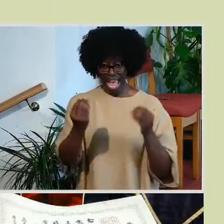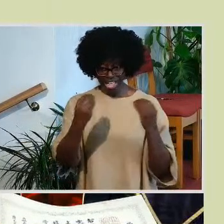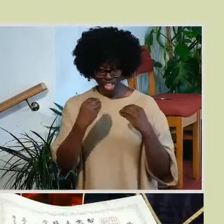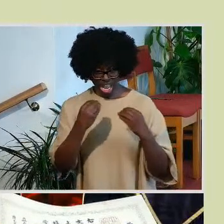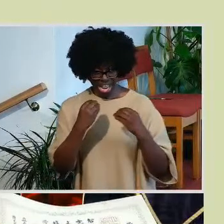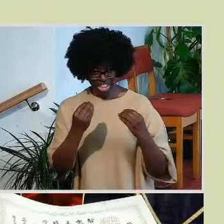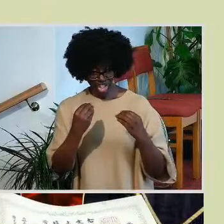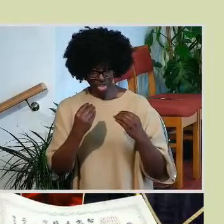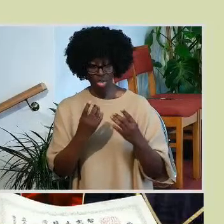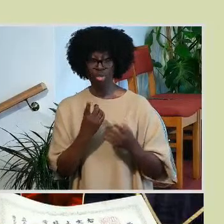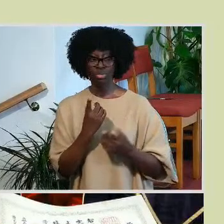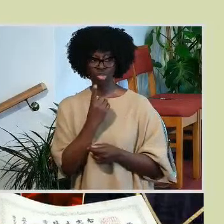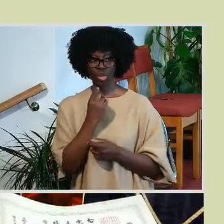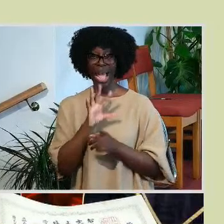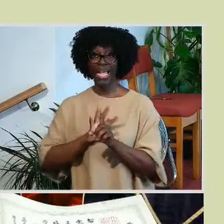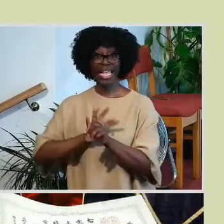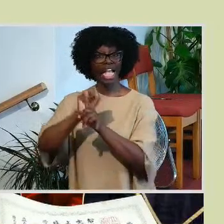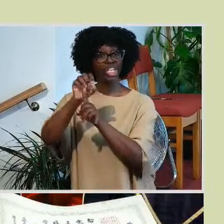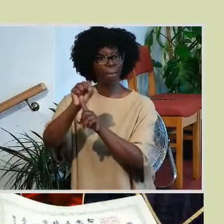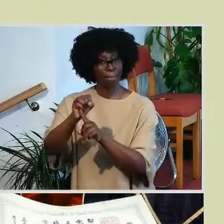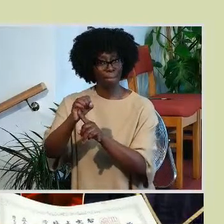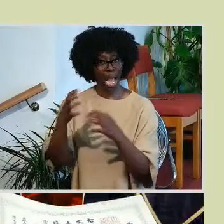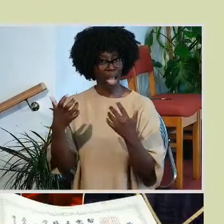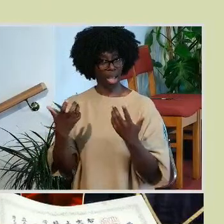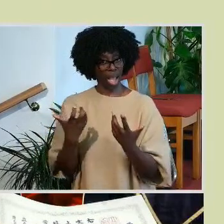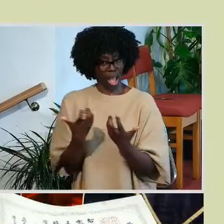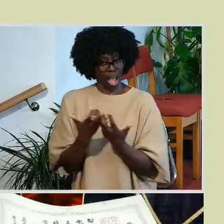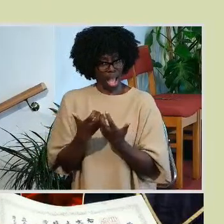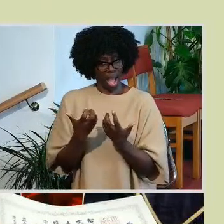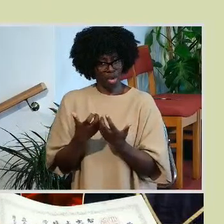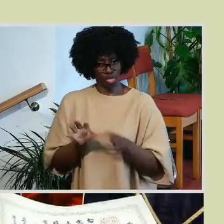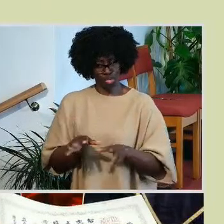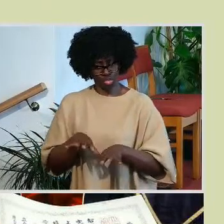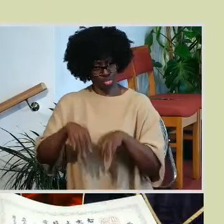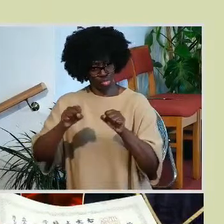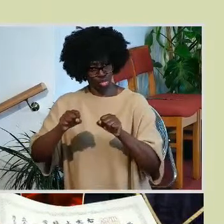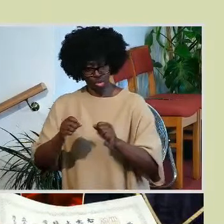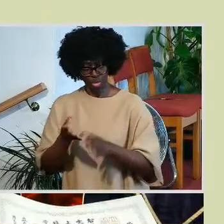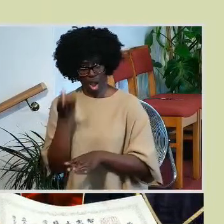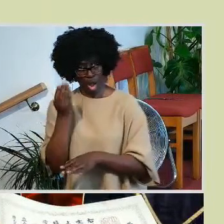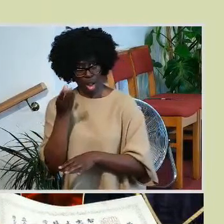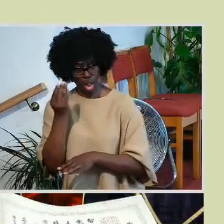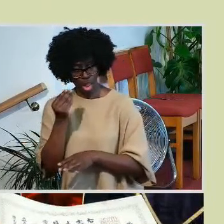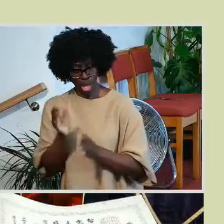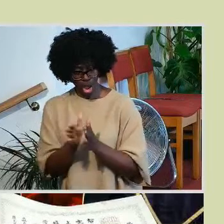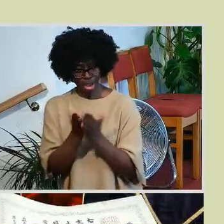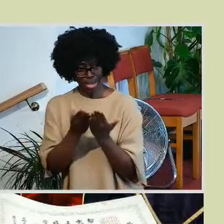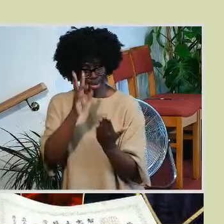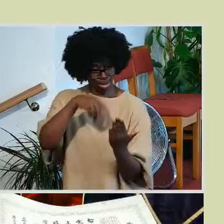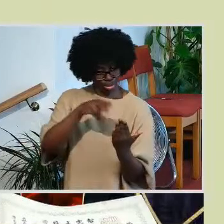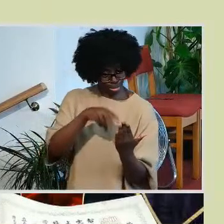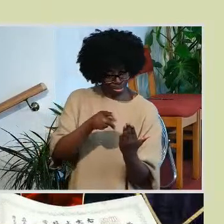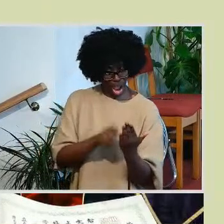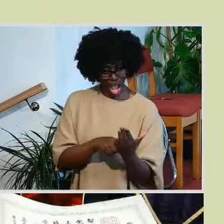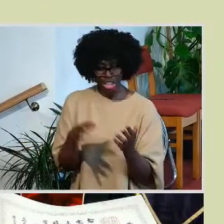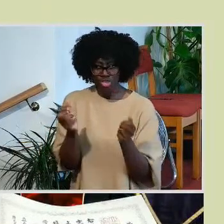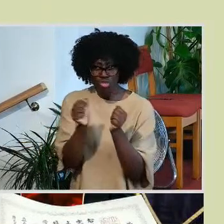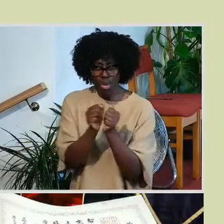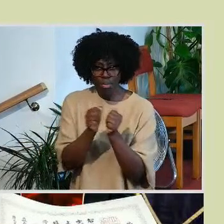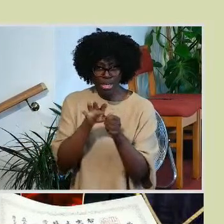puzzles, reading, memorizing scripture, telephone numbers, I think I only know my own mobile